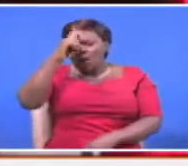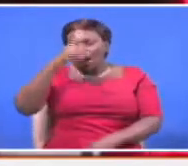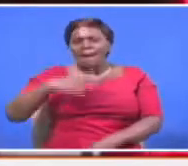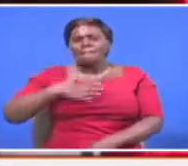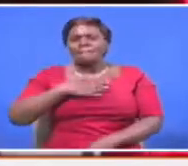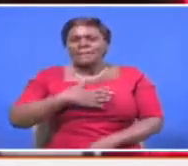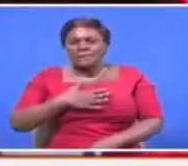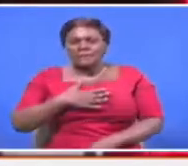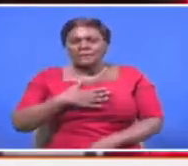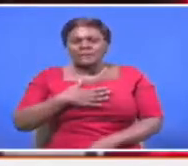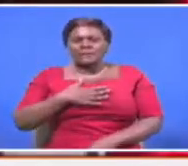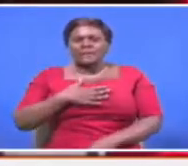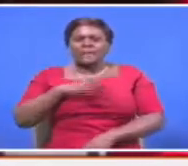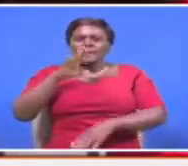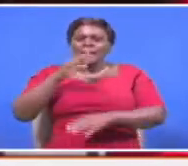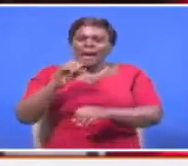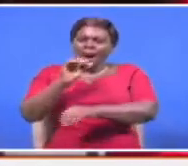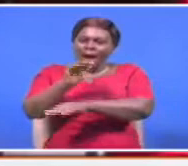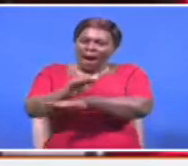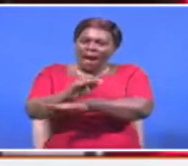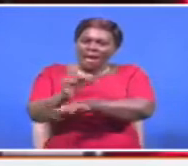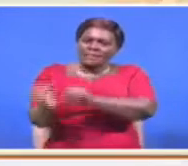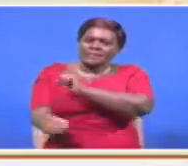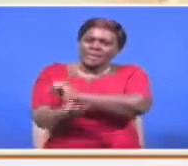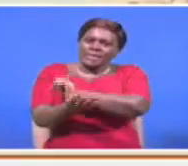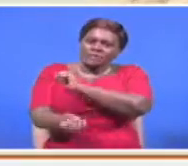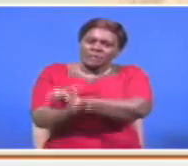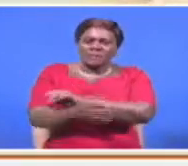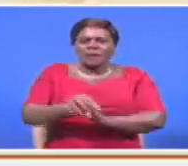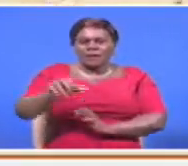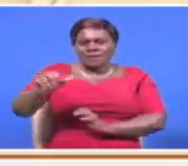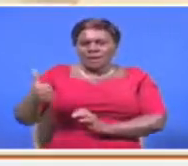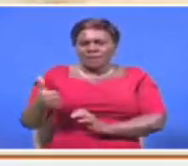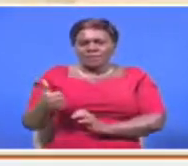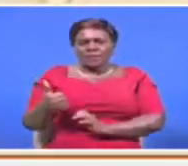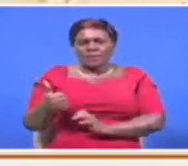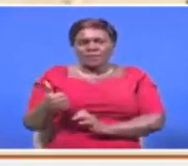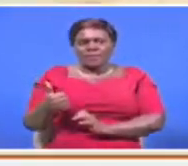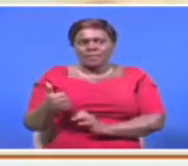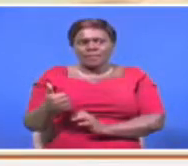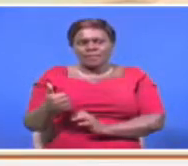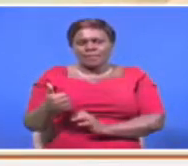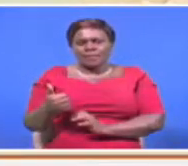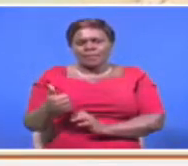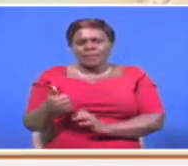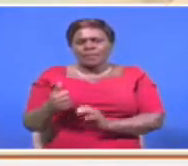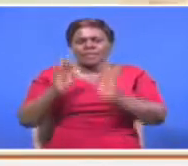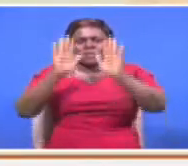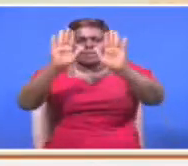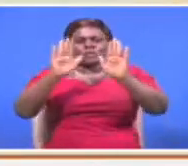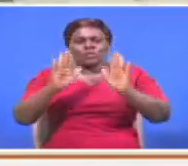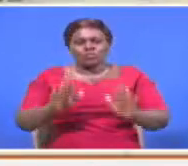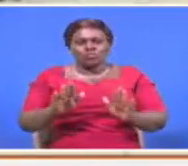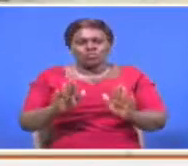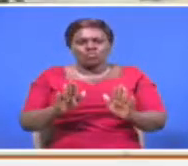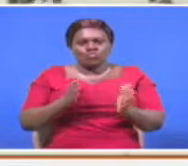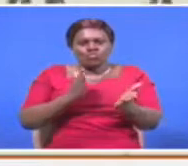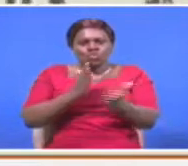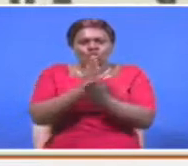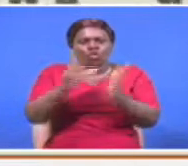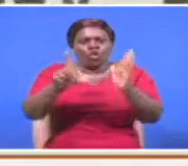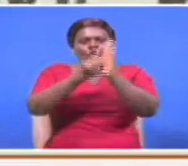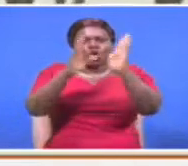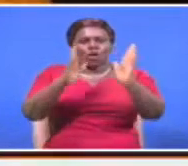please seek clarification from real people. Elsewhere, David Sokomo, a Kisumu-based rights activist and